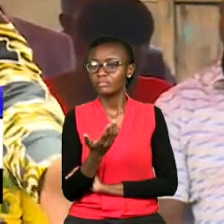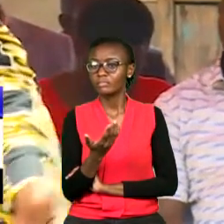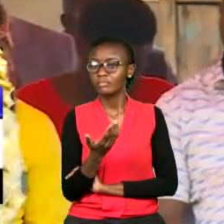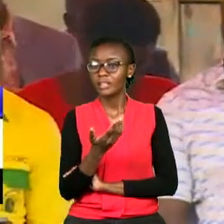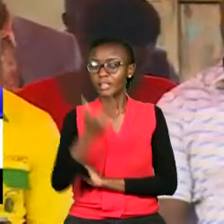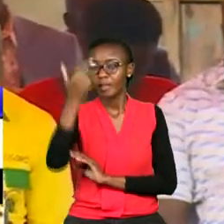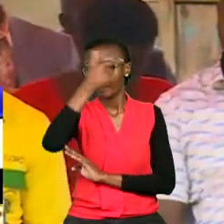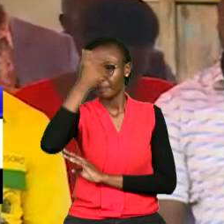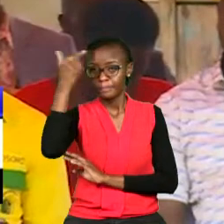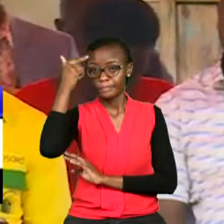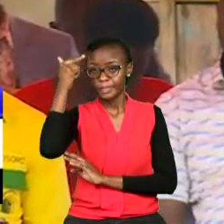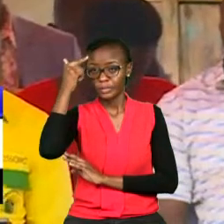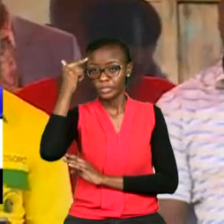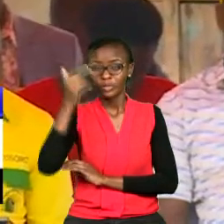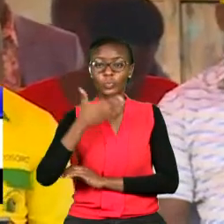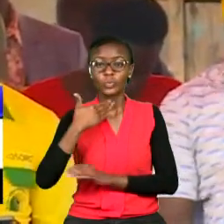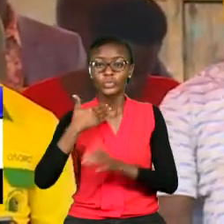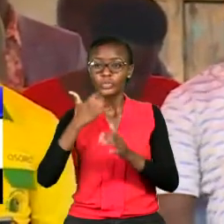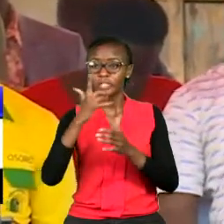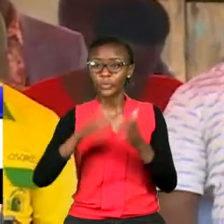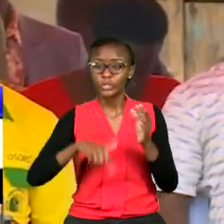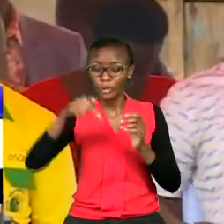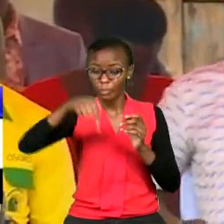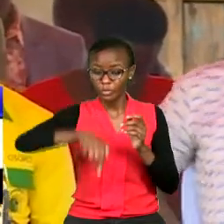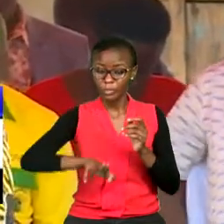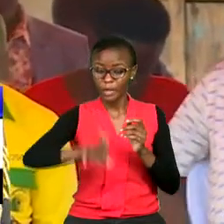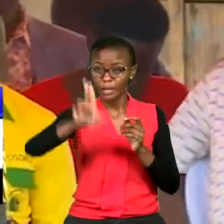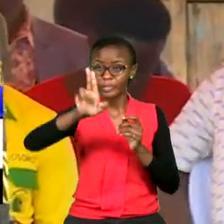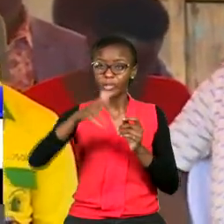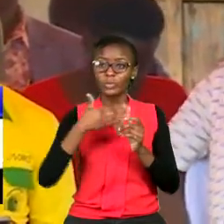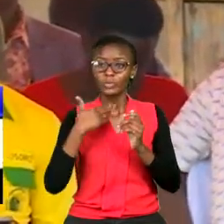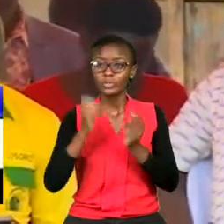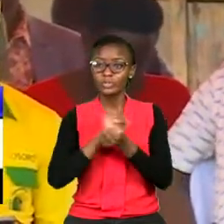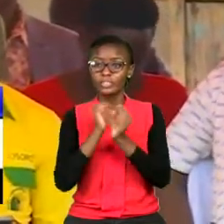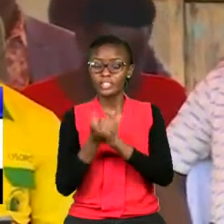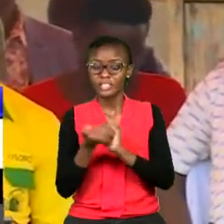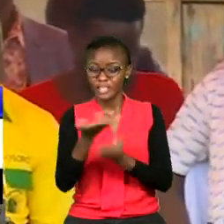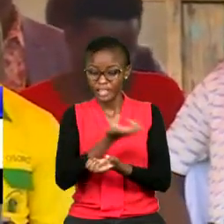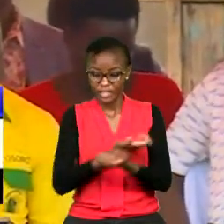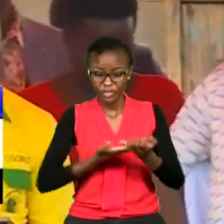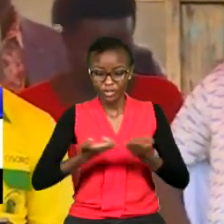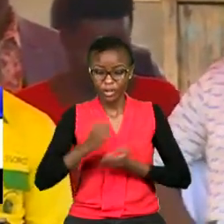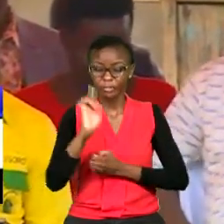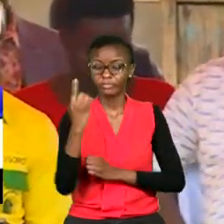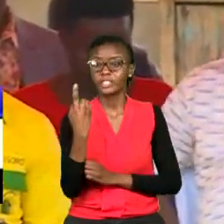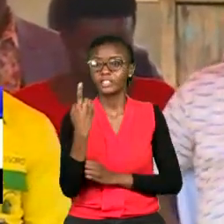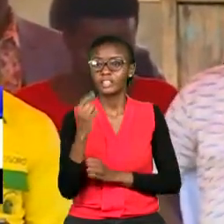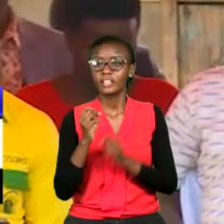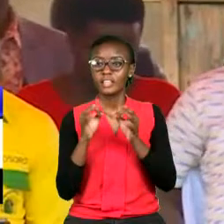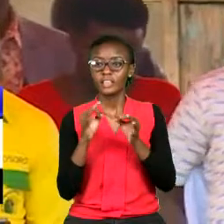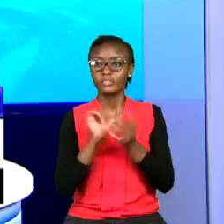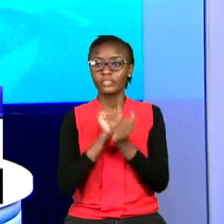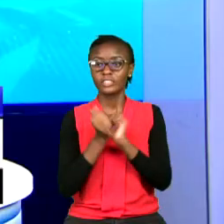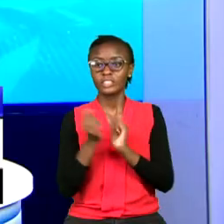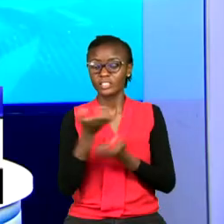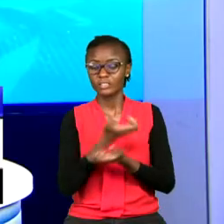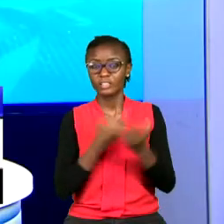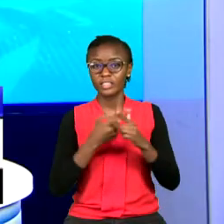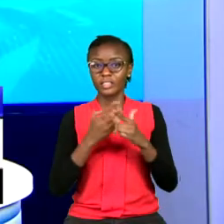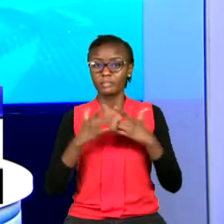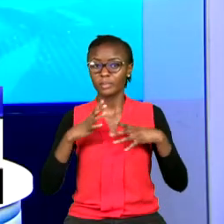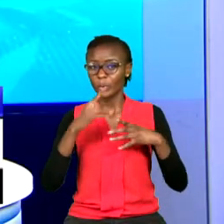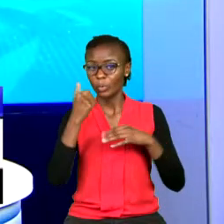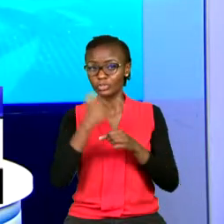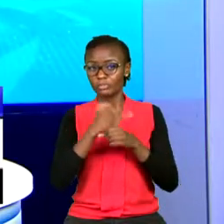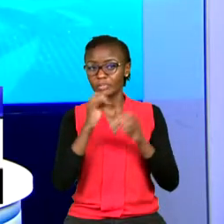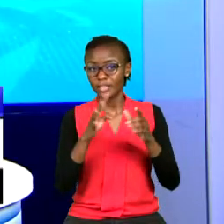Ndio tunasema bottom up, tubadilishe kwanza uchumi. Tukibadilisha uchumi, mwenye hana kazi atapata kazi. Still